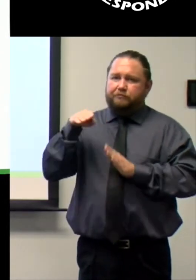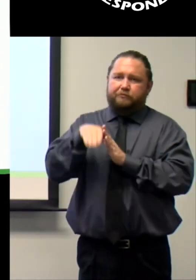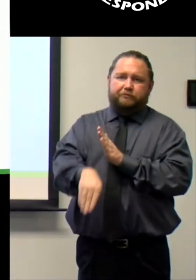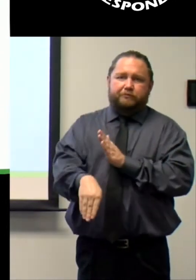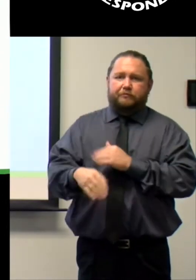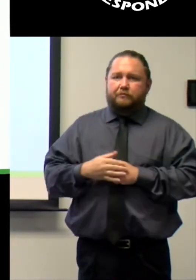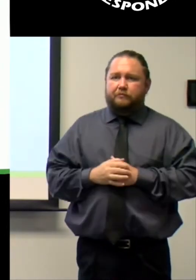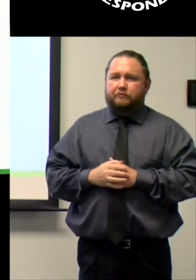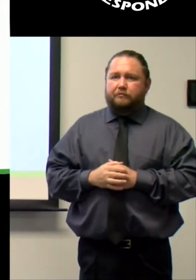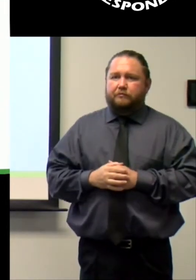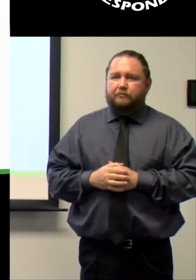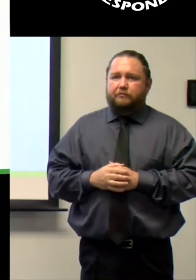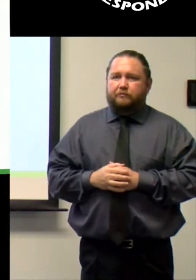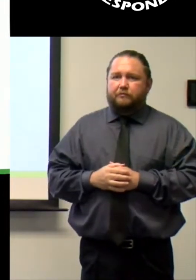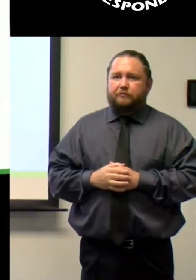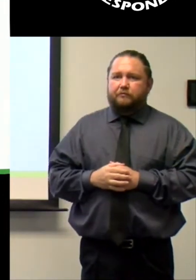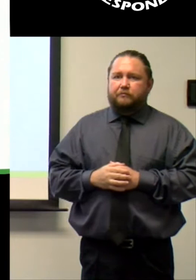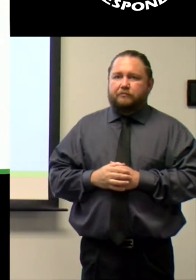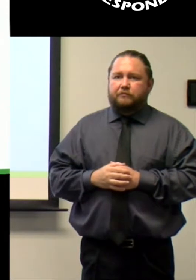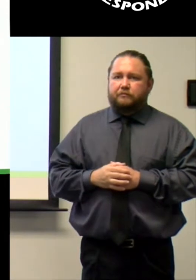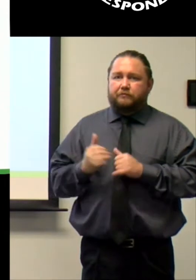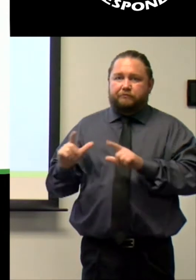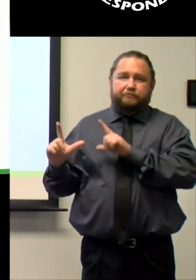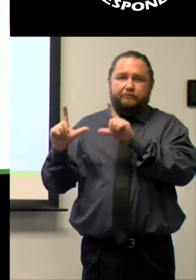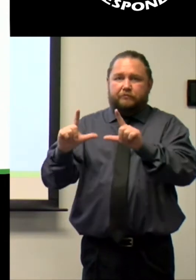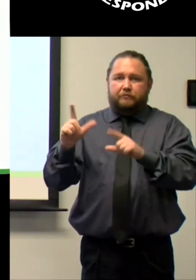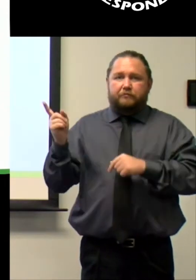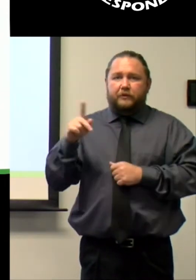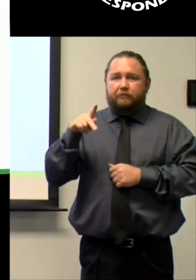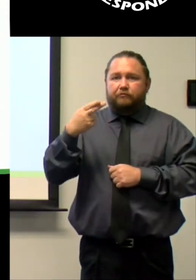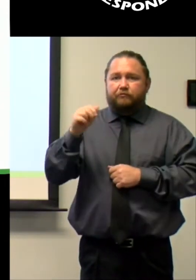the thinking is, the medical